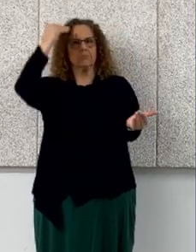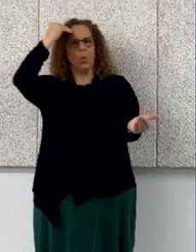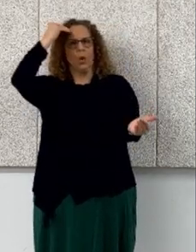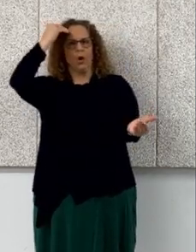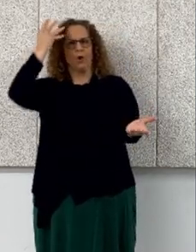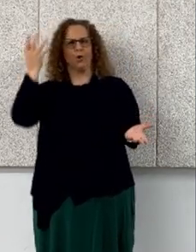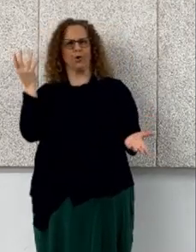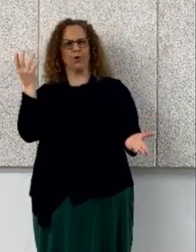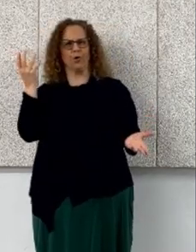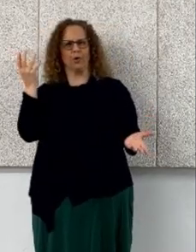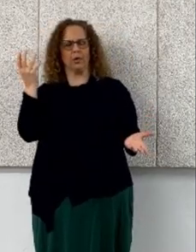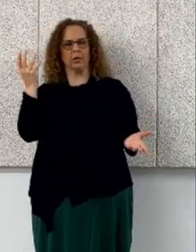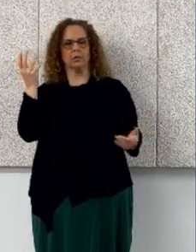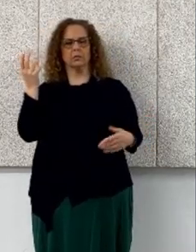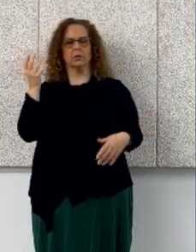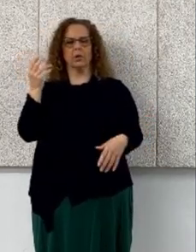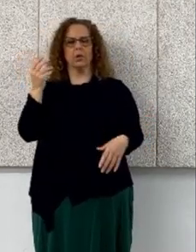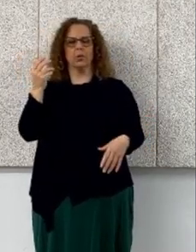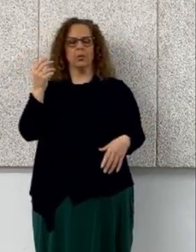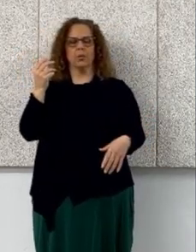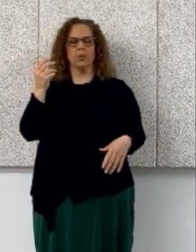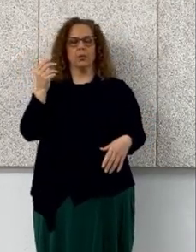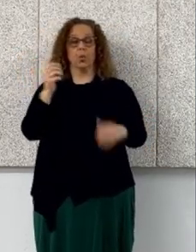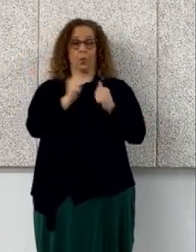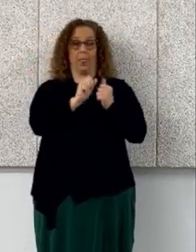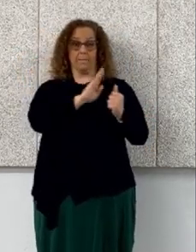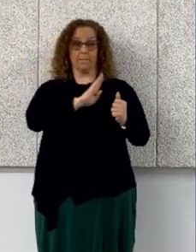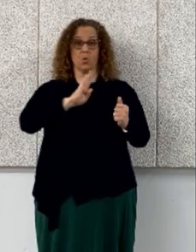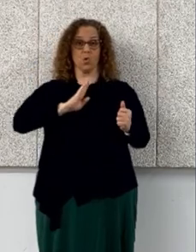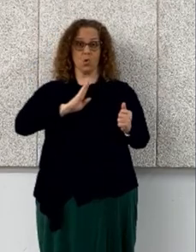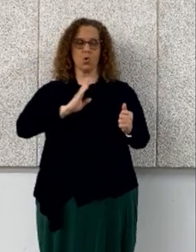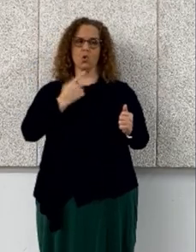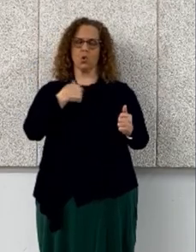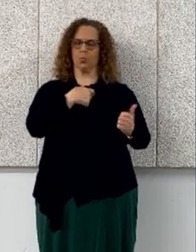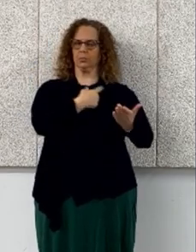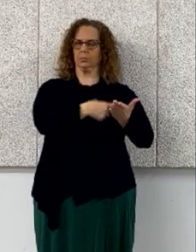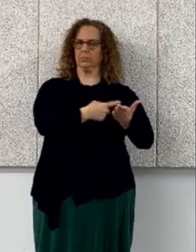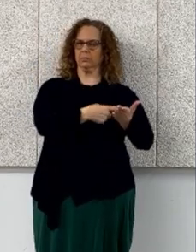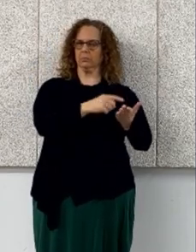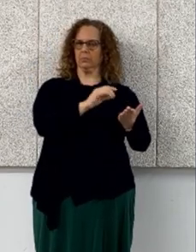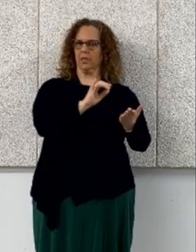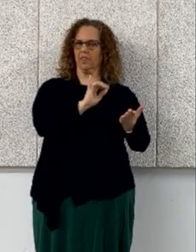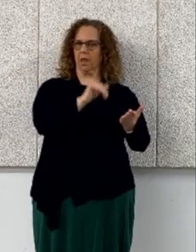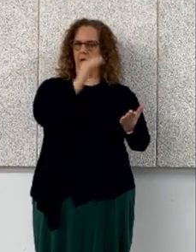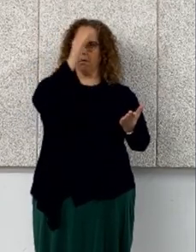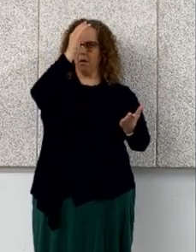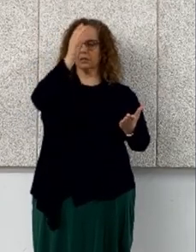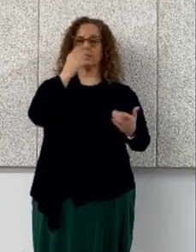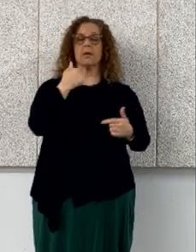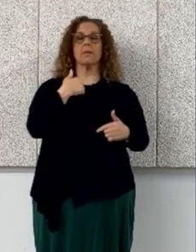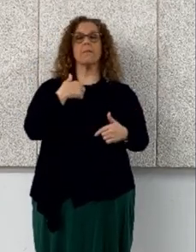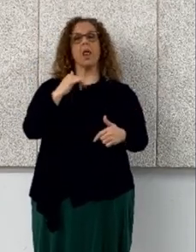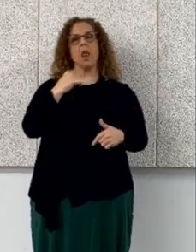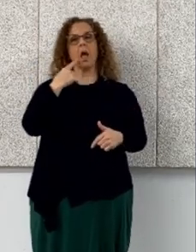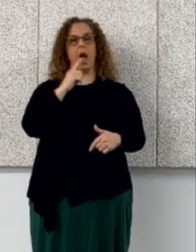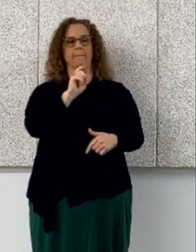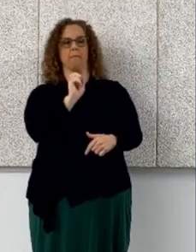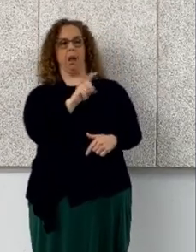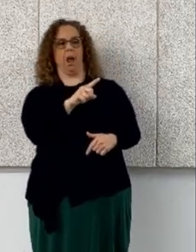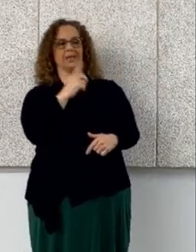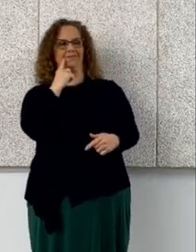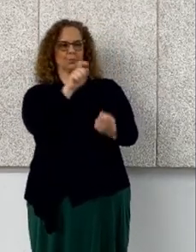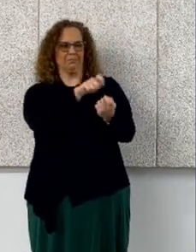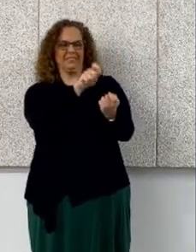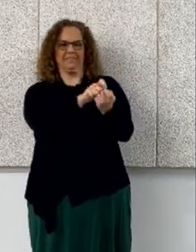so we talk about a lot of that with our board, right? Sort of, I'm only gonna ask you for specific